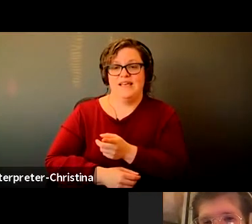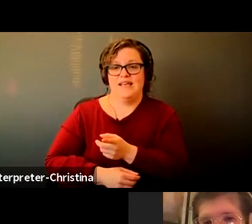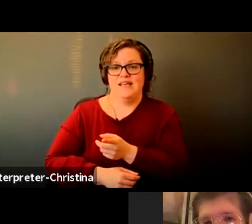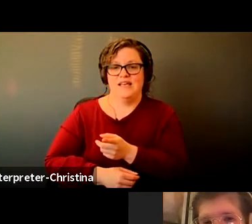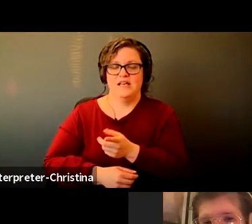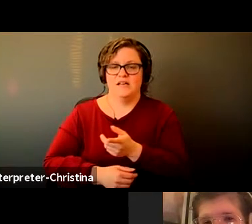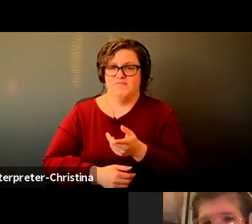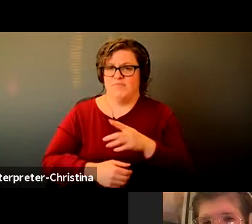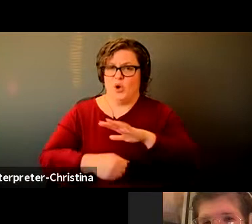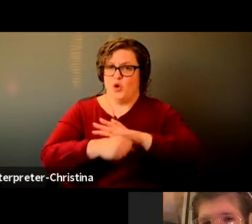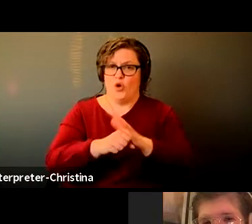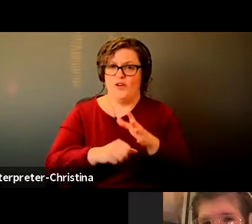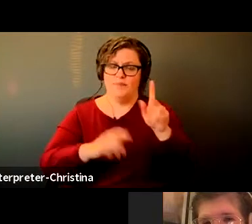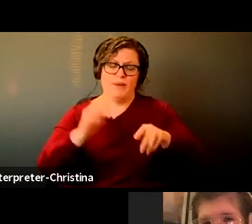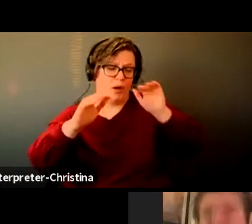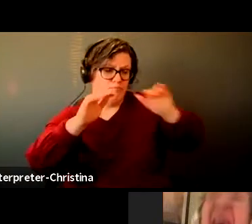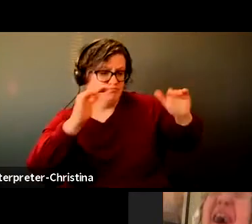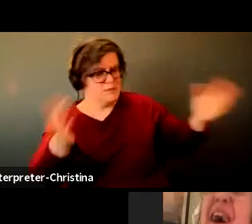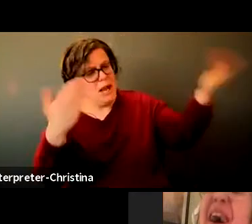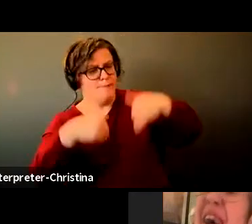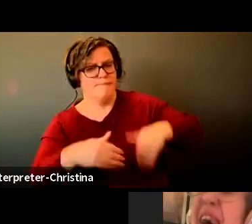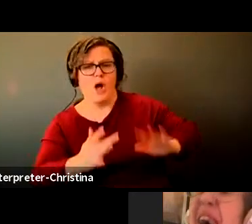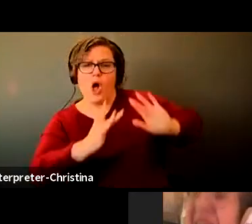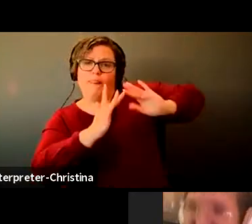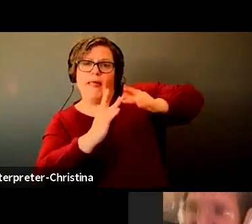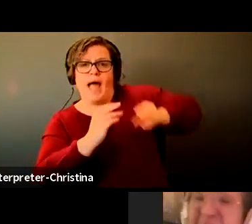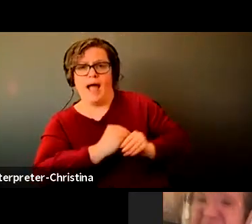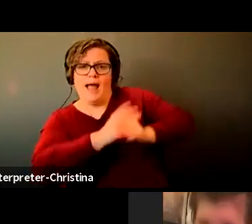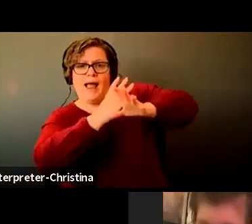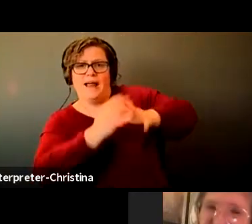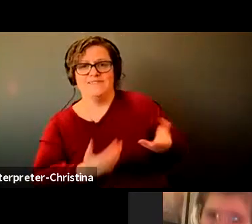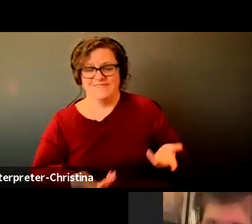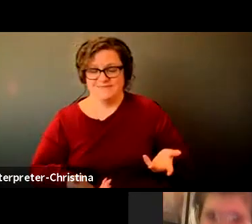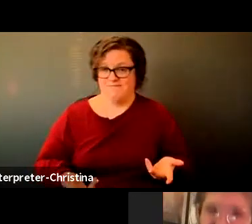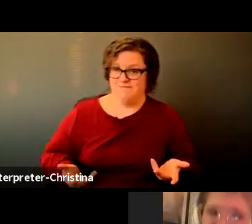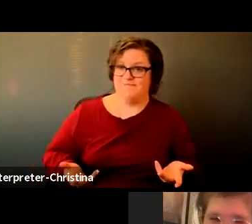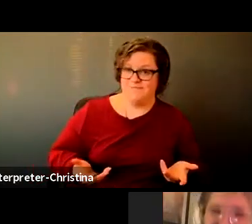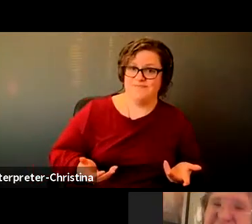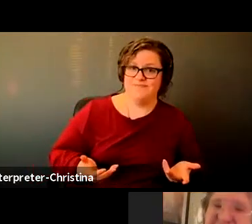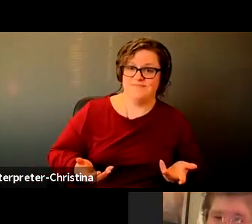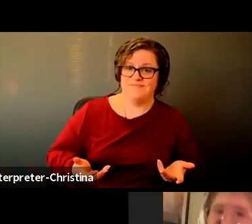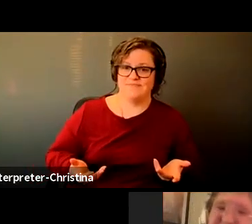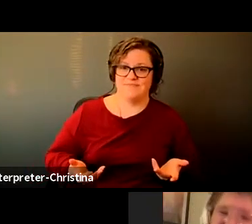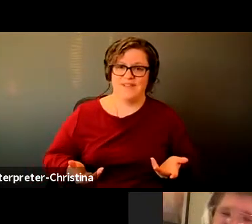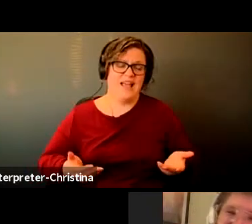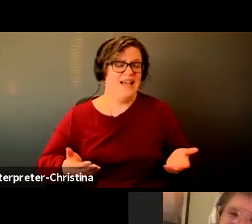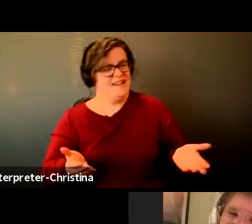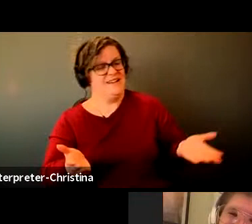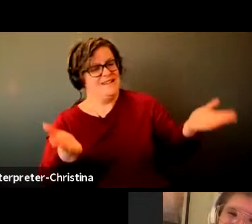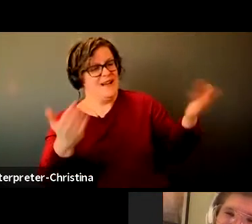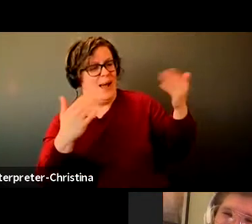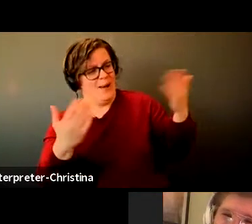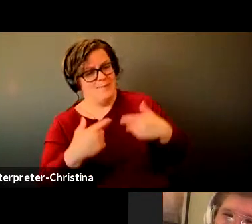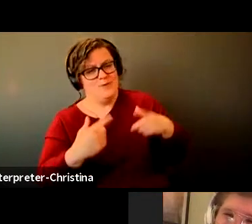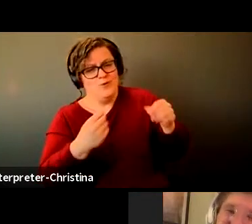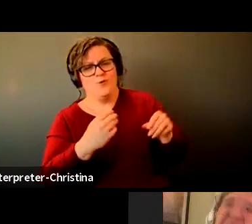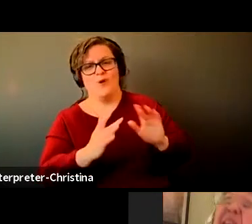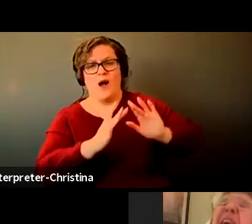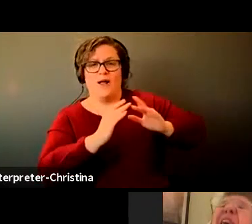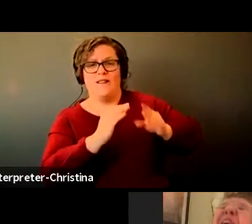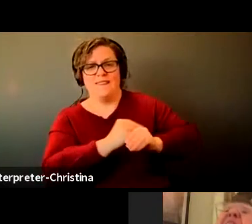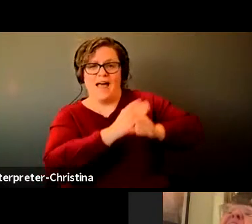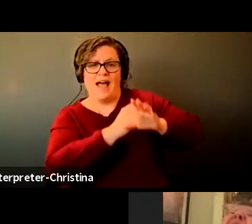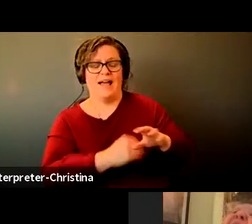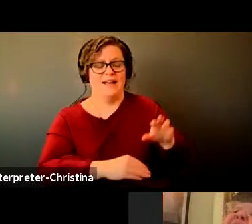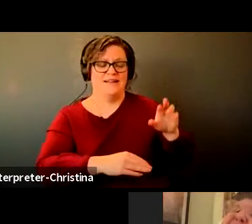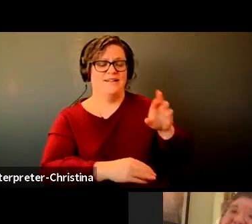I think that's kind of like worse actually, like the kind of like labor standards right now around artwork, because everybody's like, come do an online residency with us.